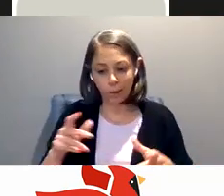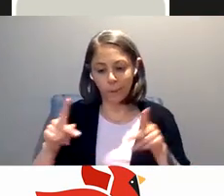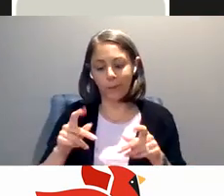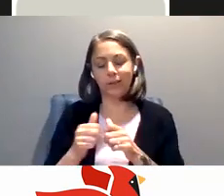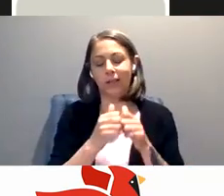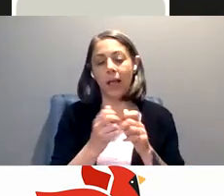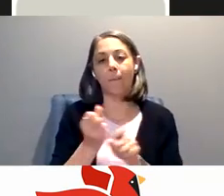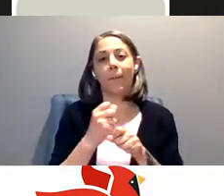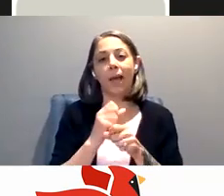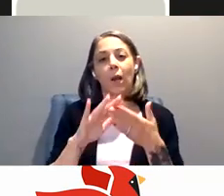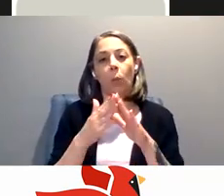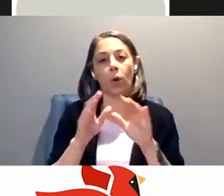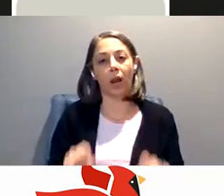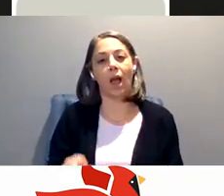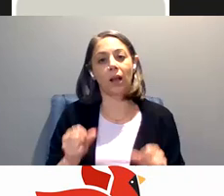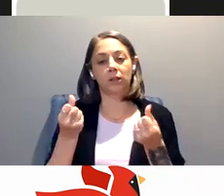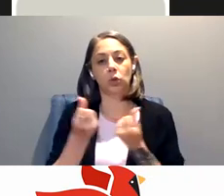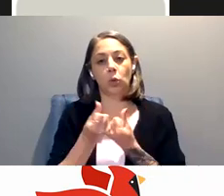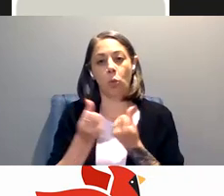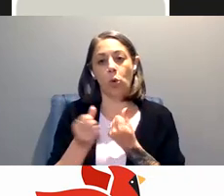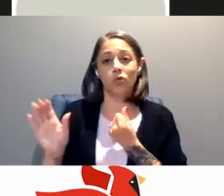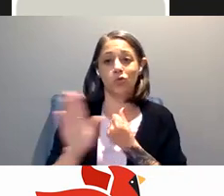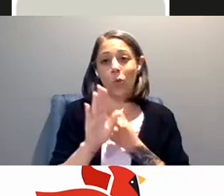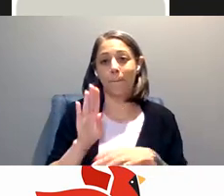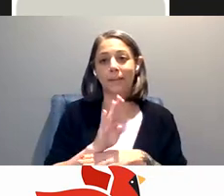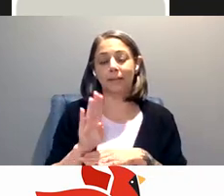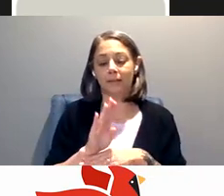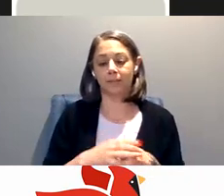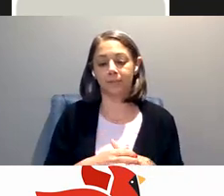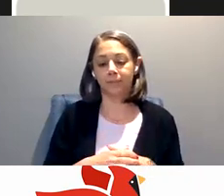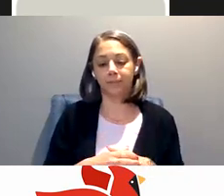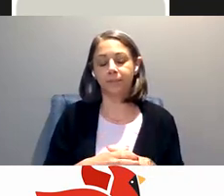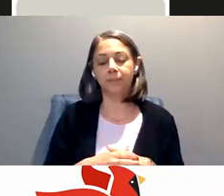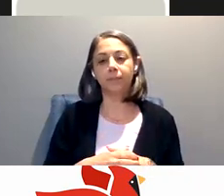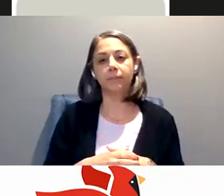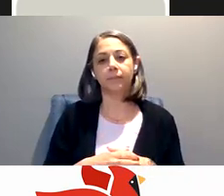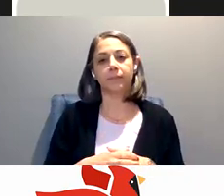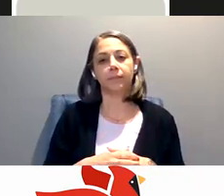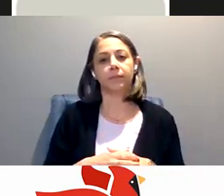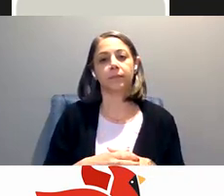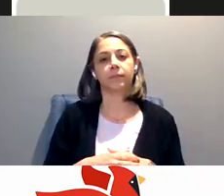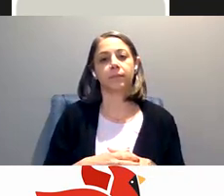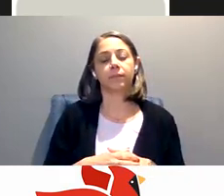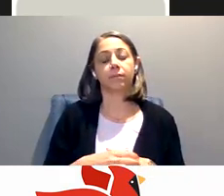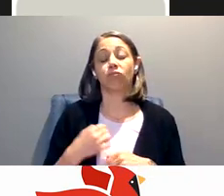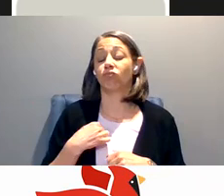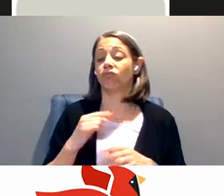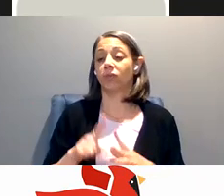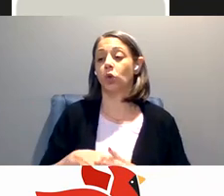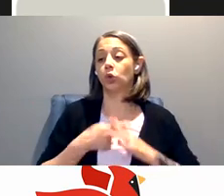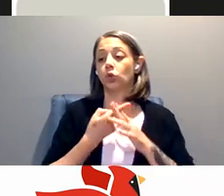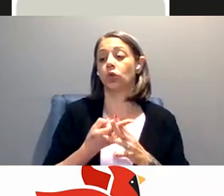a community that can support your business. And I had started out